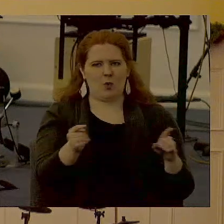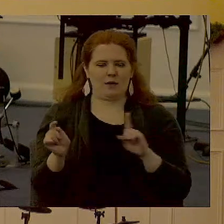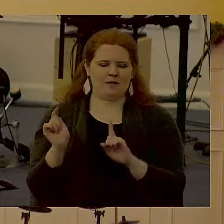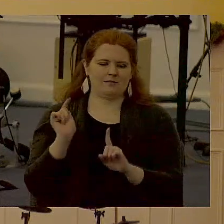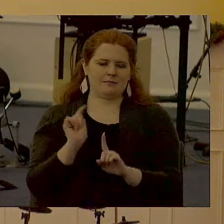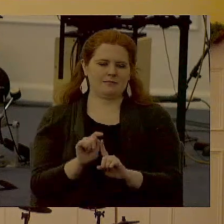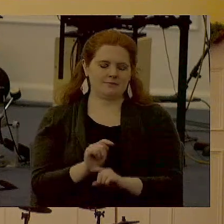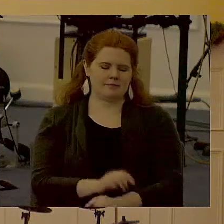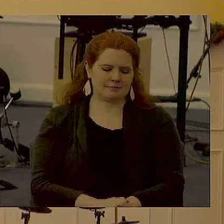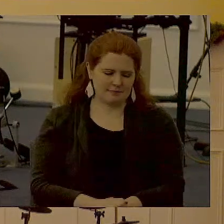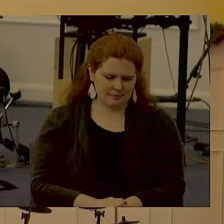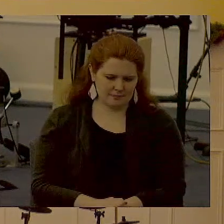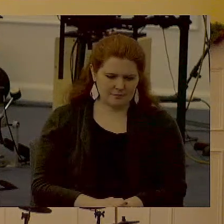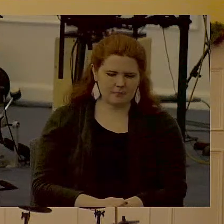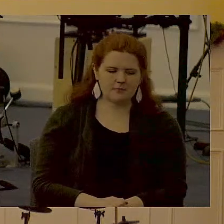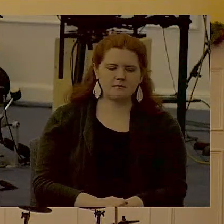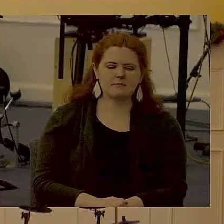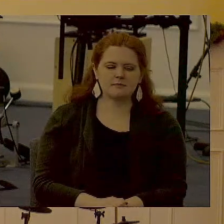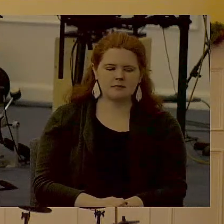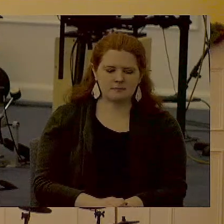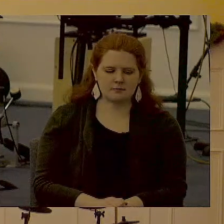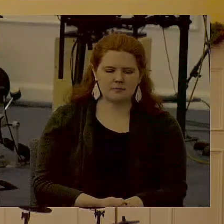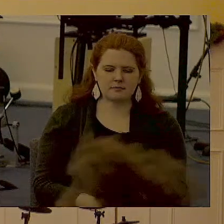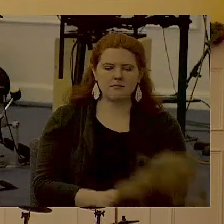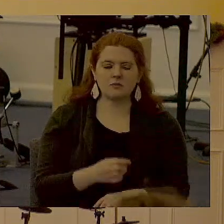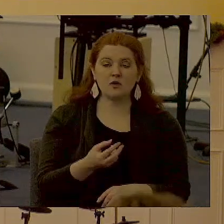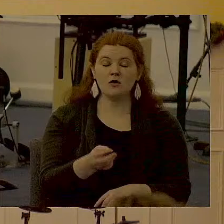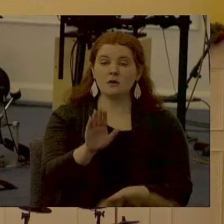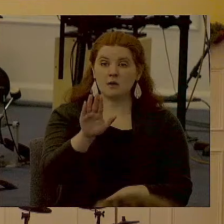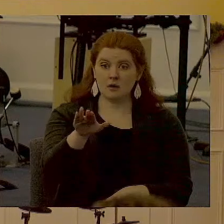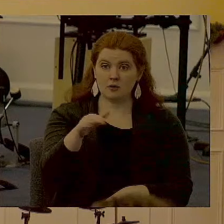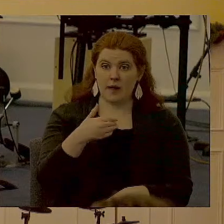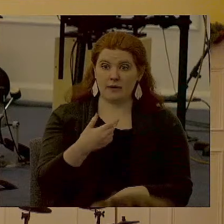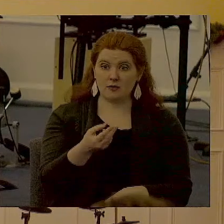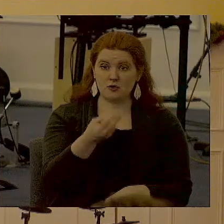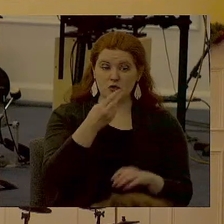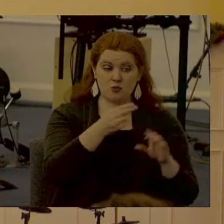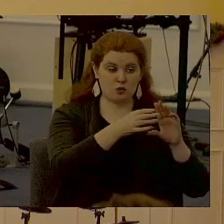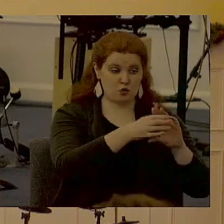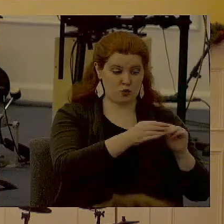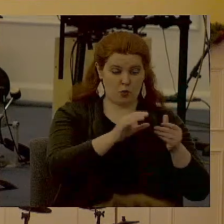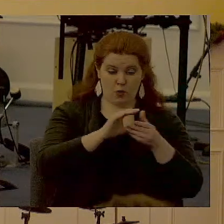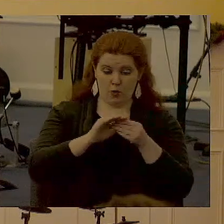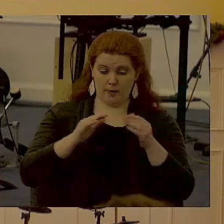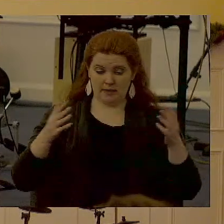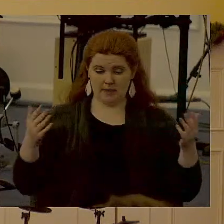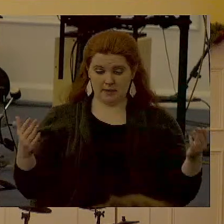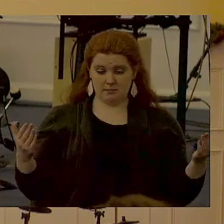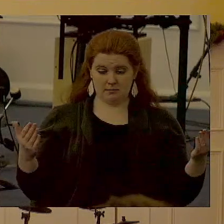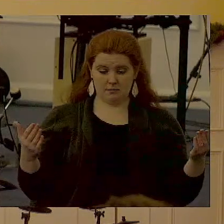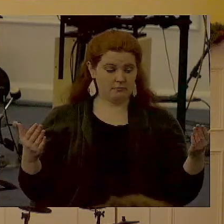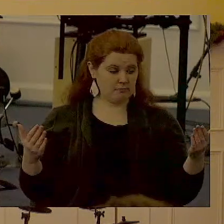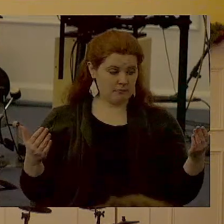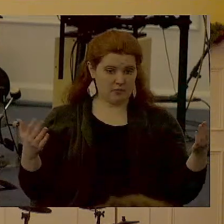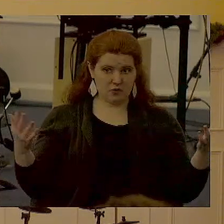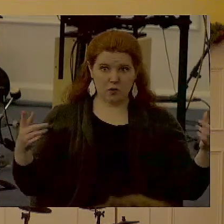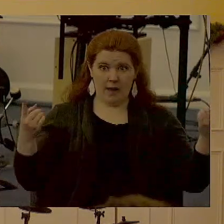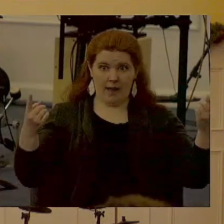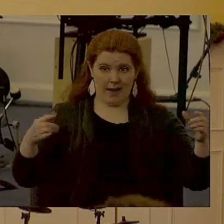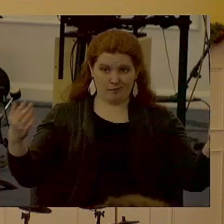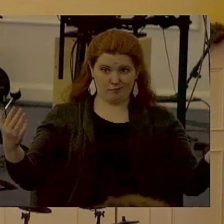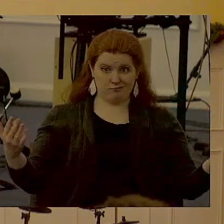that we actually are given two different stories so that when we look at Jesus, we have a